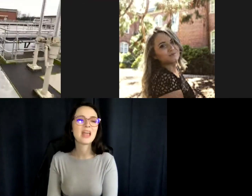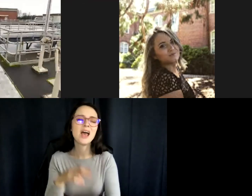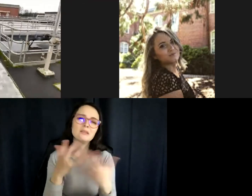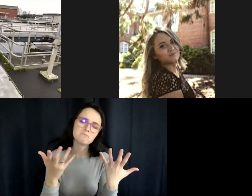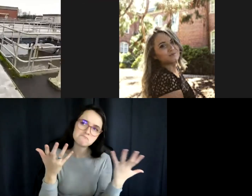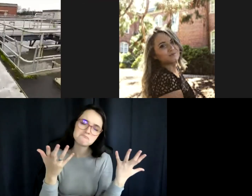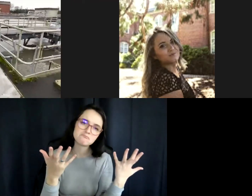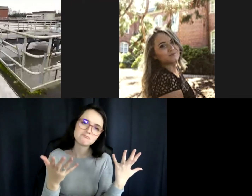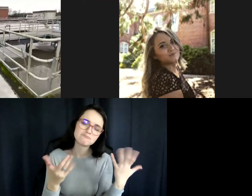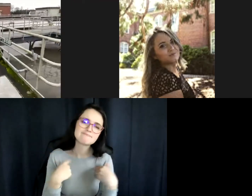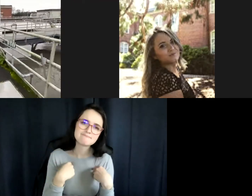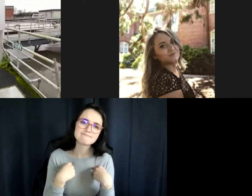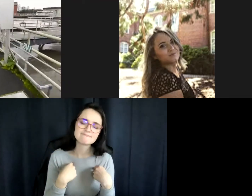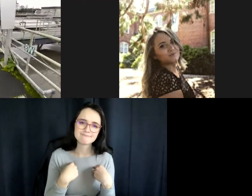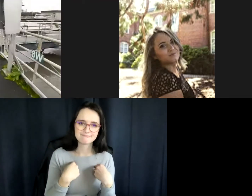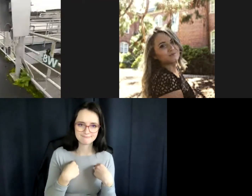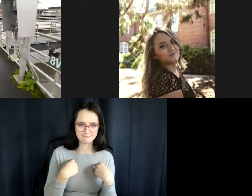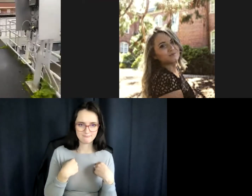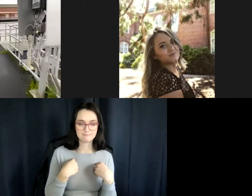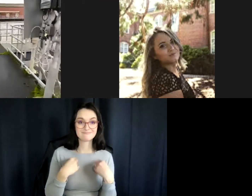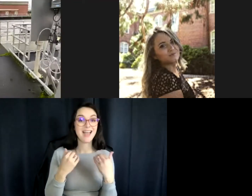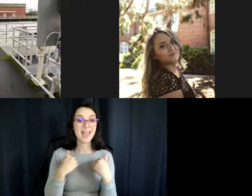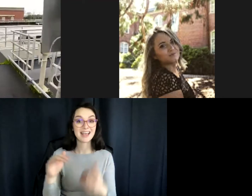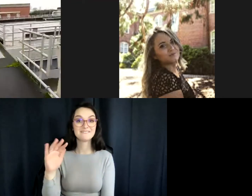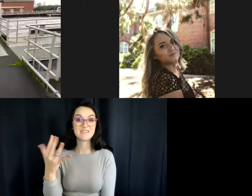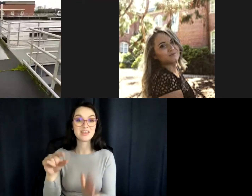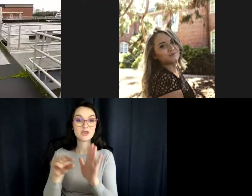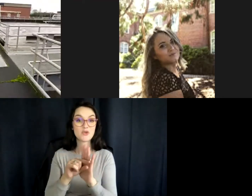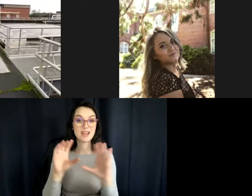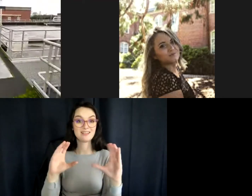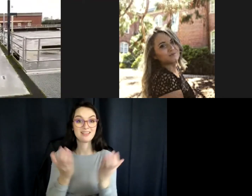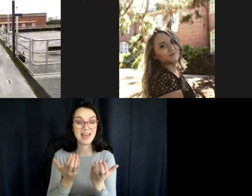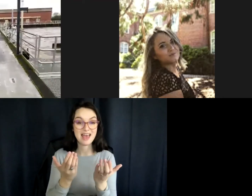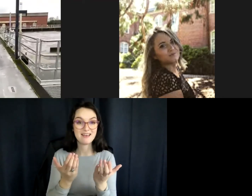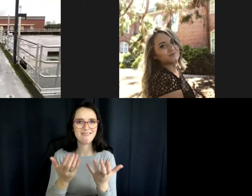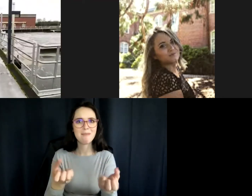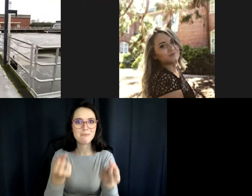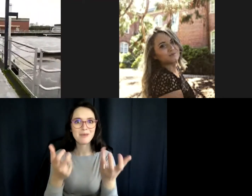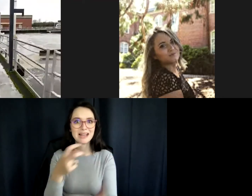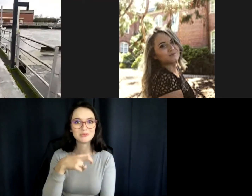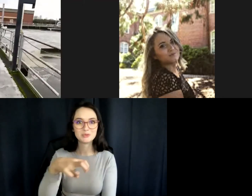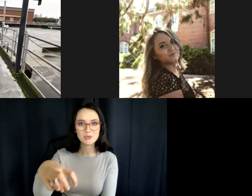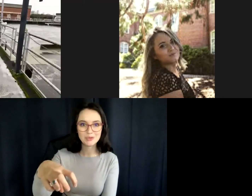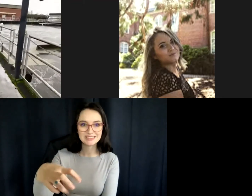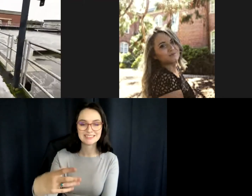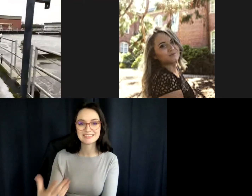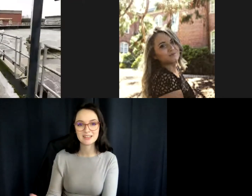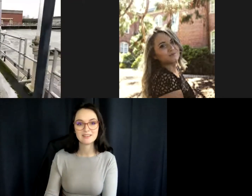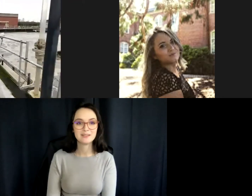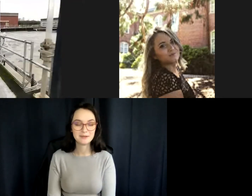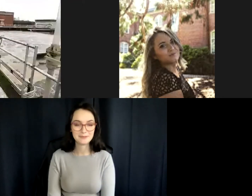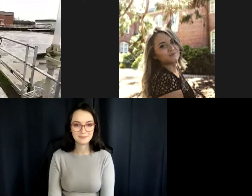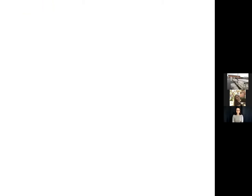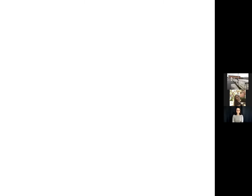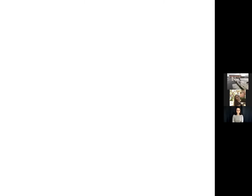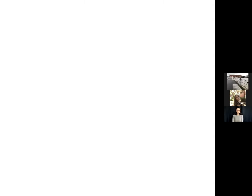Oh. And we're just speeding up the Yep. process. Okay. And this all happens in a 24-hour period. So water comes